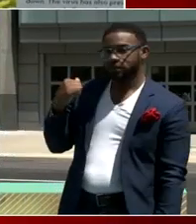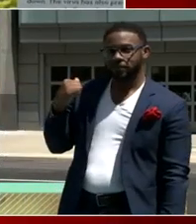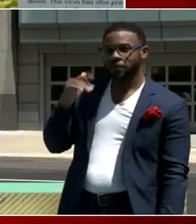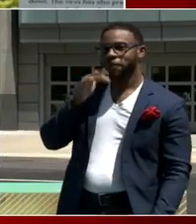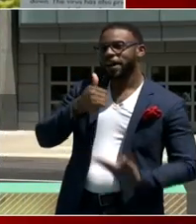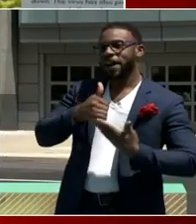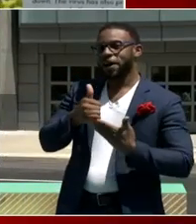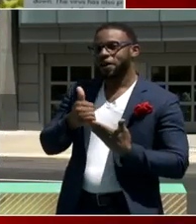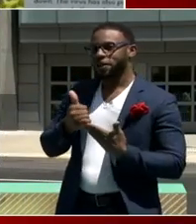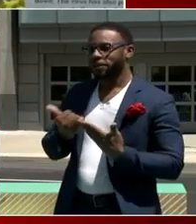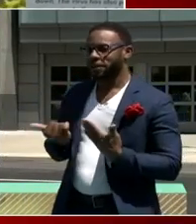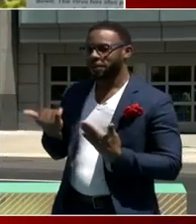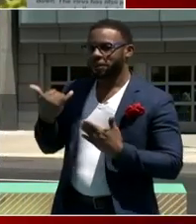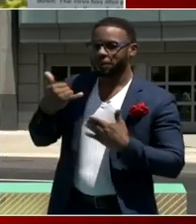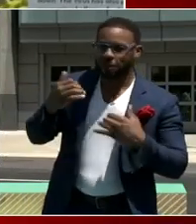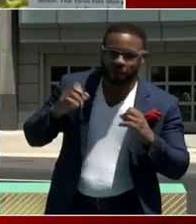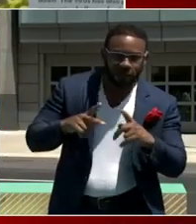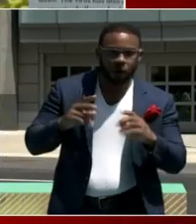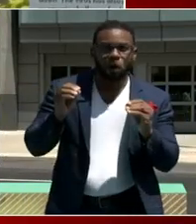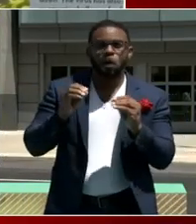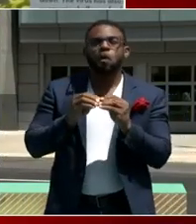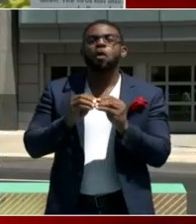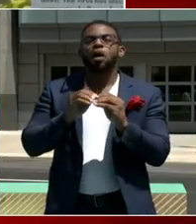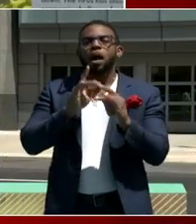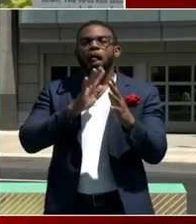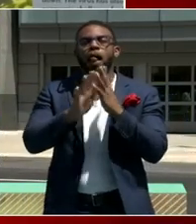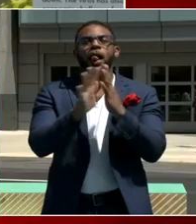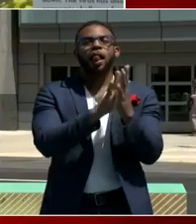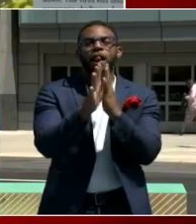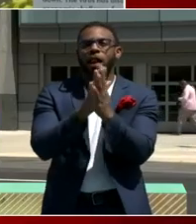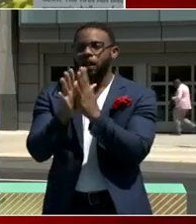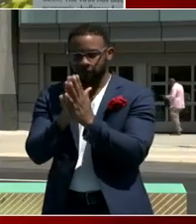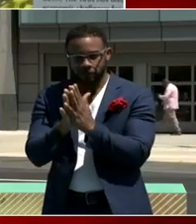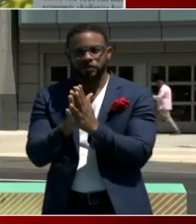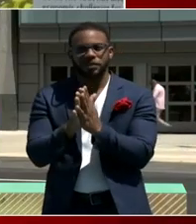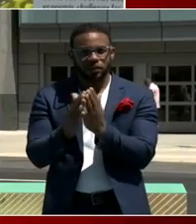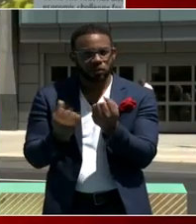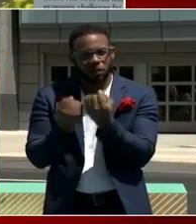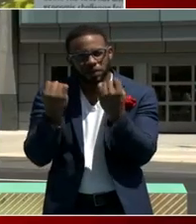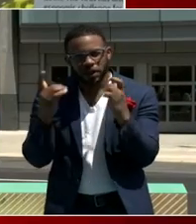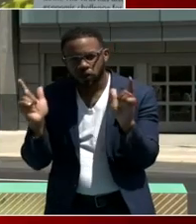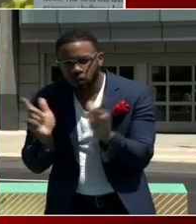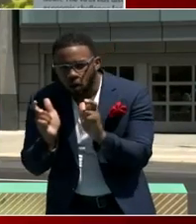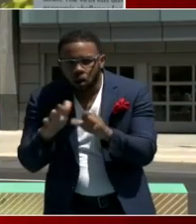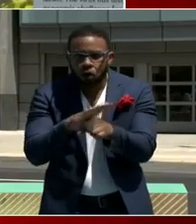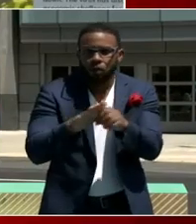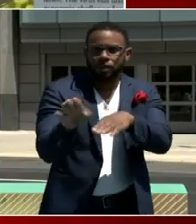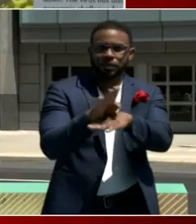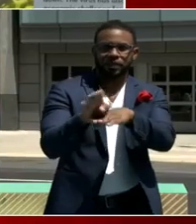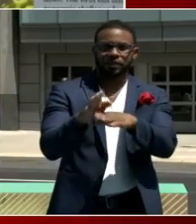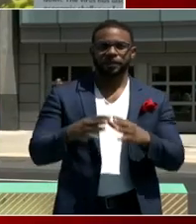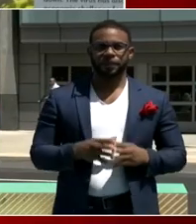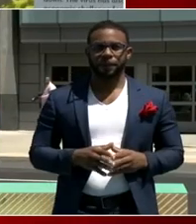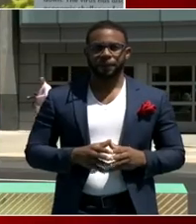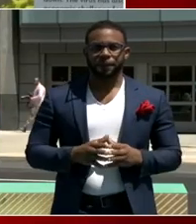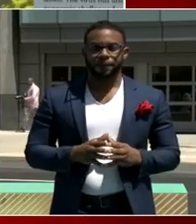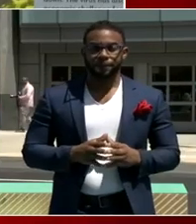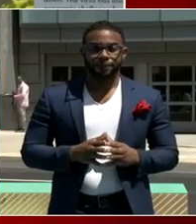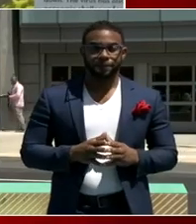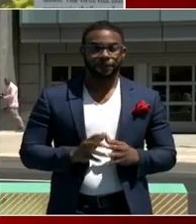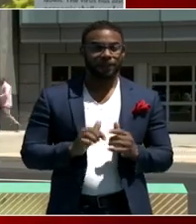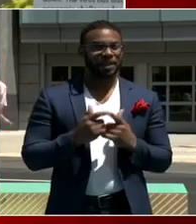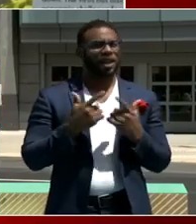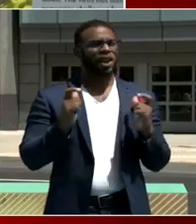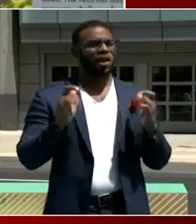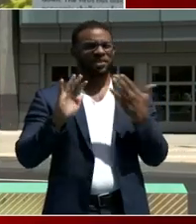will help bring foot traffic back downtown and support our many small and local businesses. In